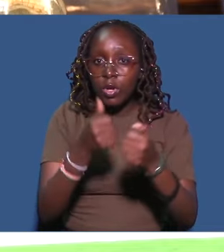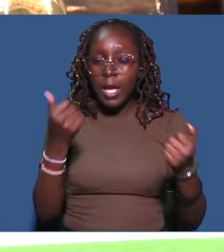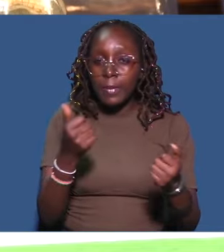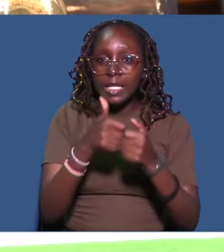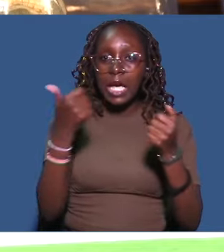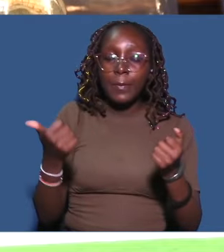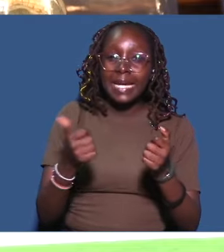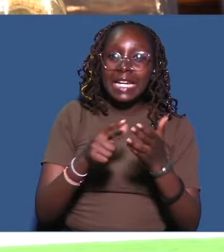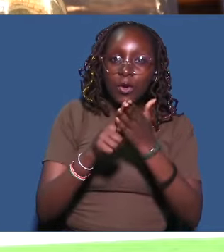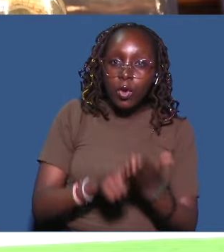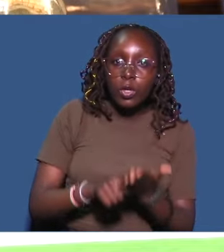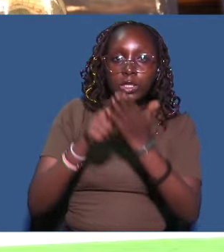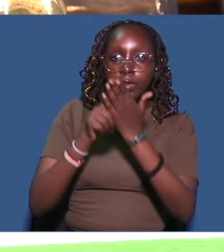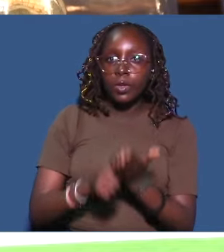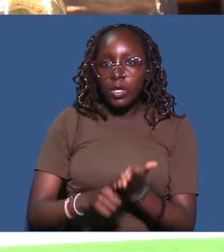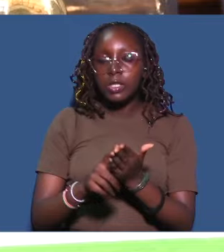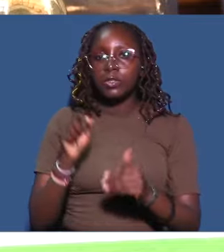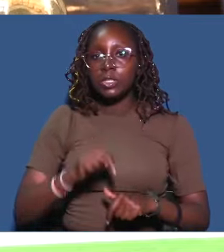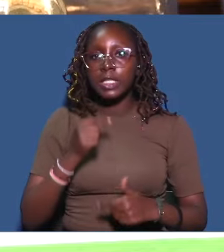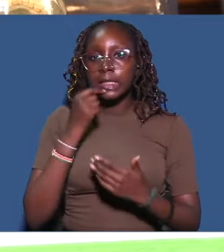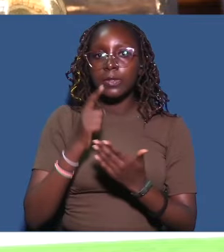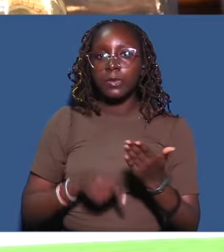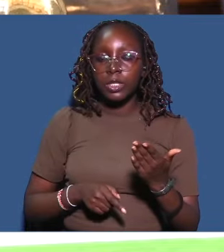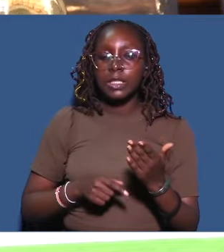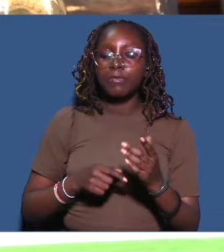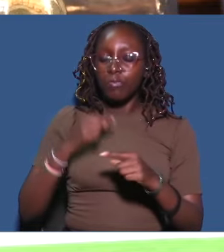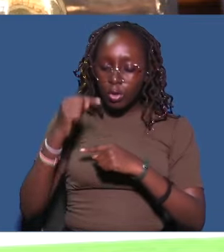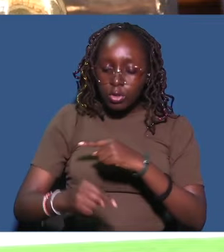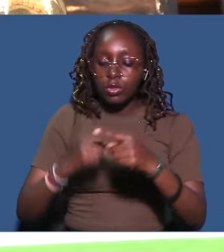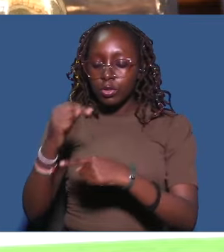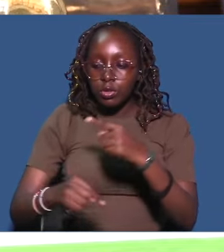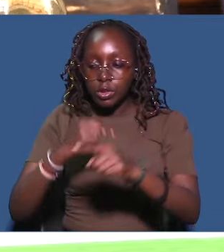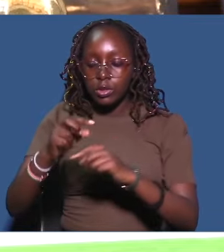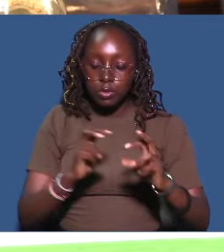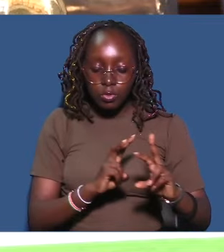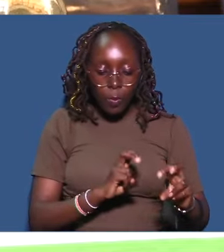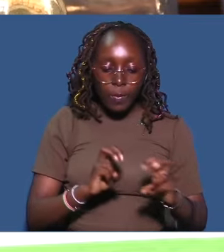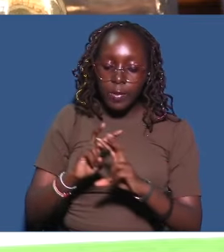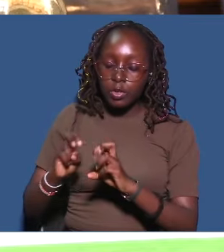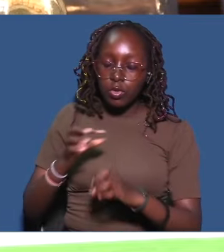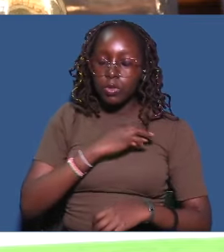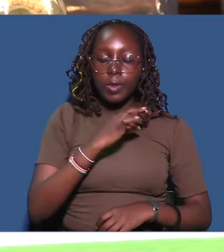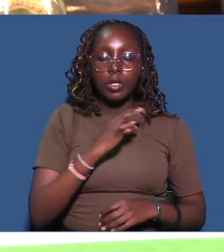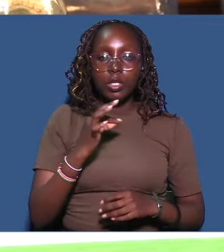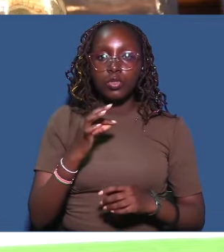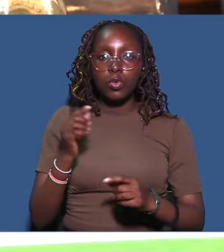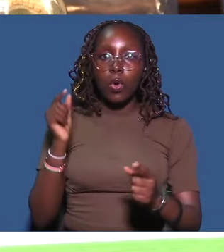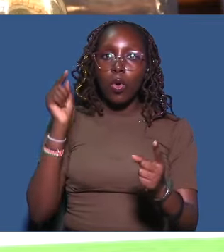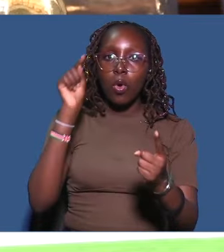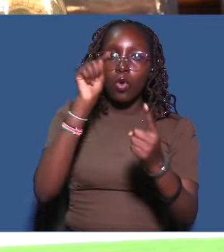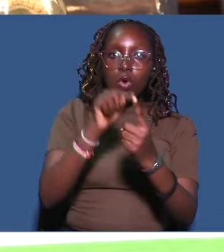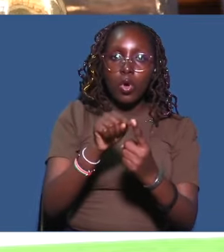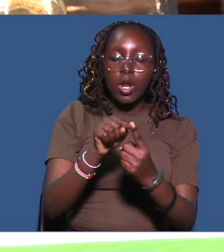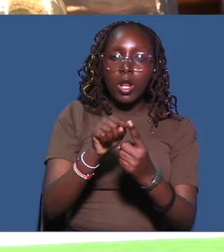say downloading. So today we are saying you actively pursue spiritual goal, hence training